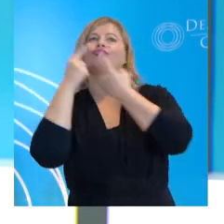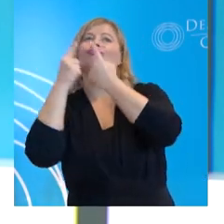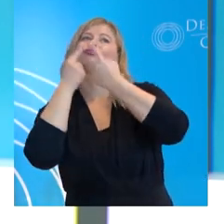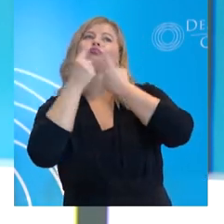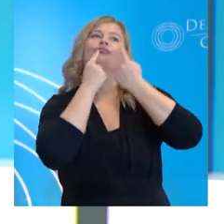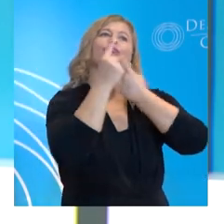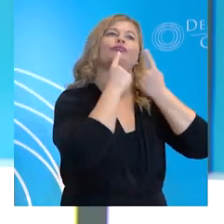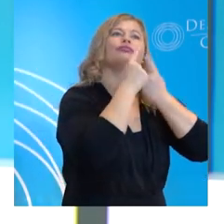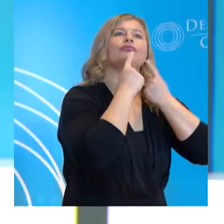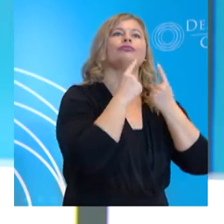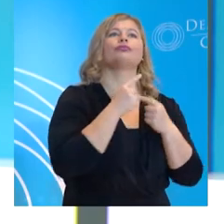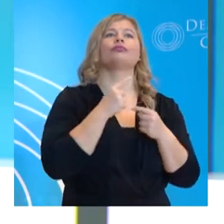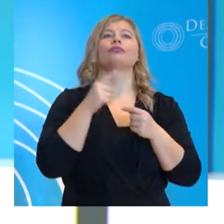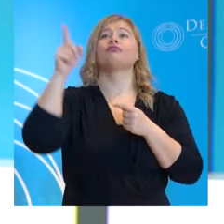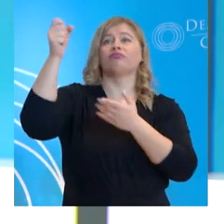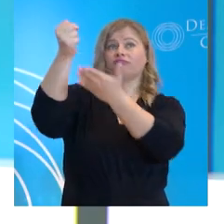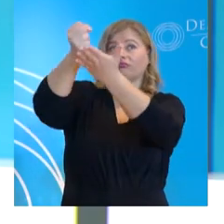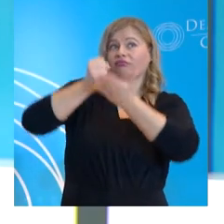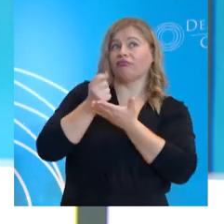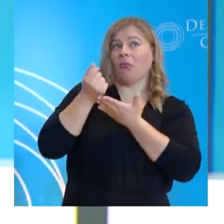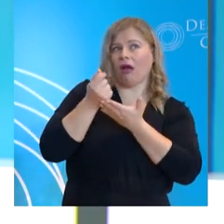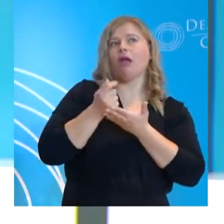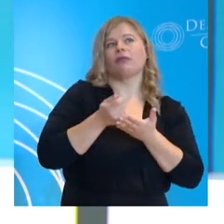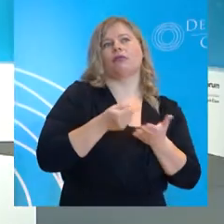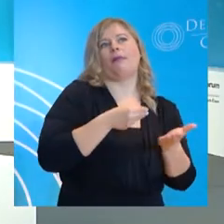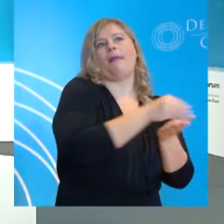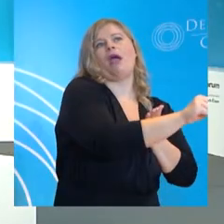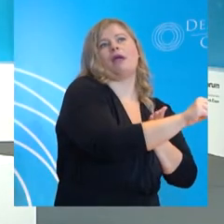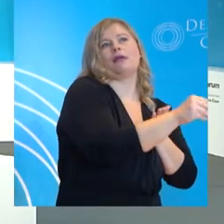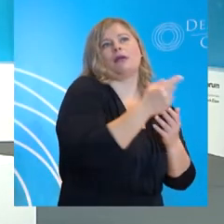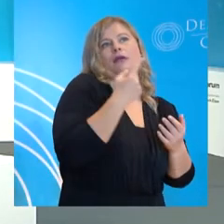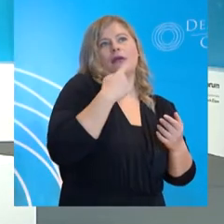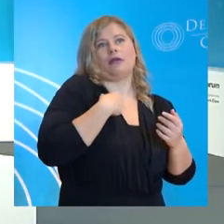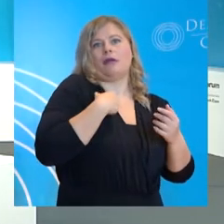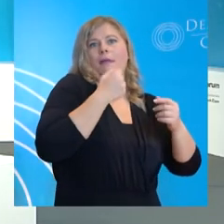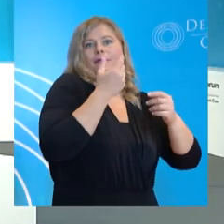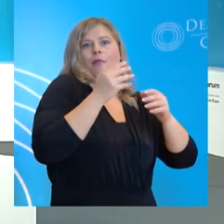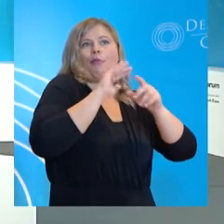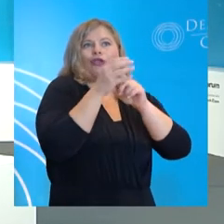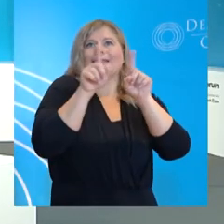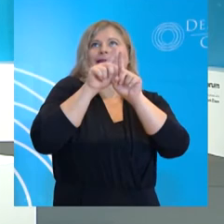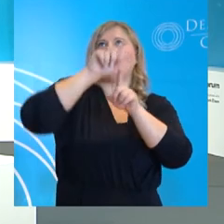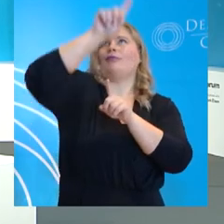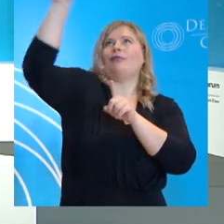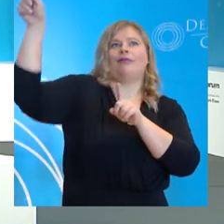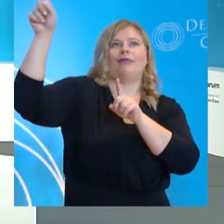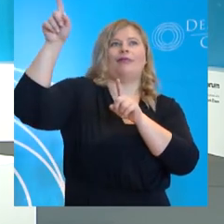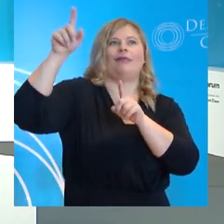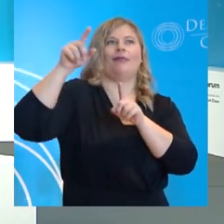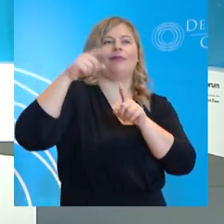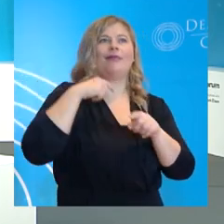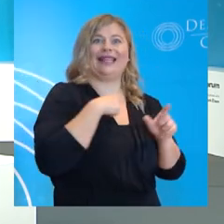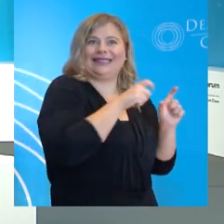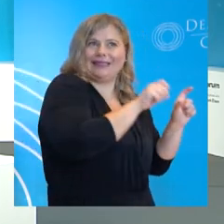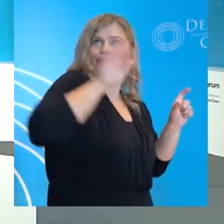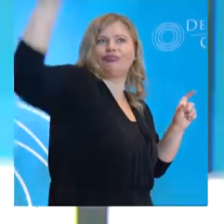our thinking. You can't have your cake and eat it at the same time. You cannot have very stringent fiscal rules while at the same time